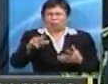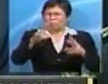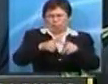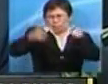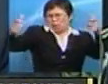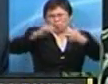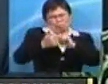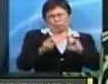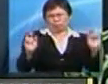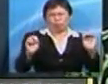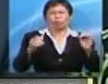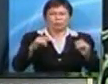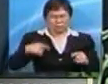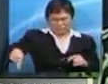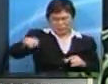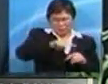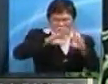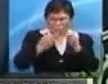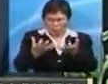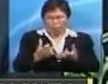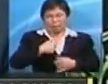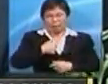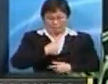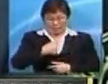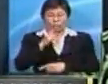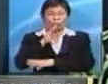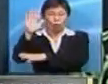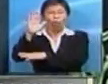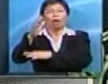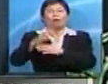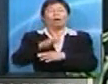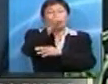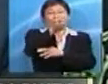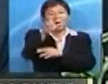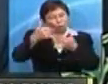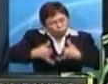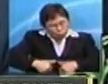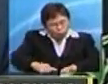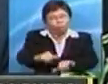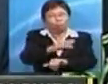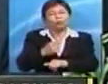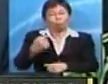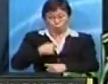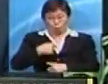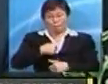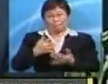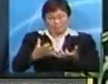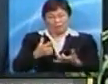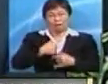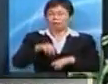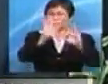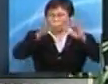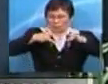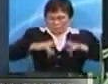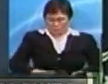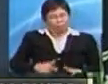problems. Of course, they wanted me to give an assurance that the SAR continues, and I did. They wanted me to not give up